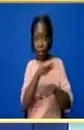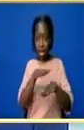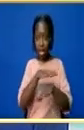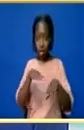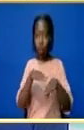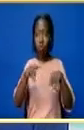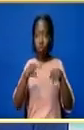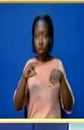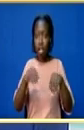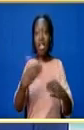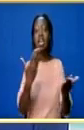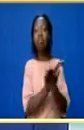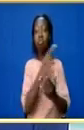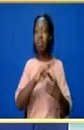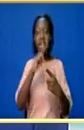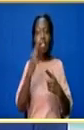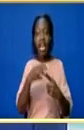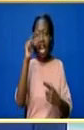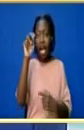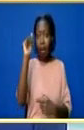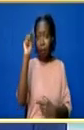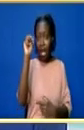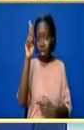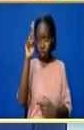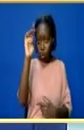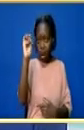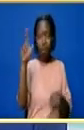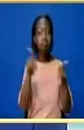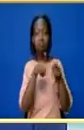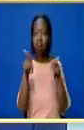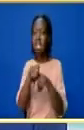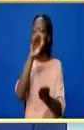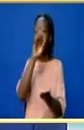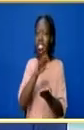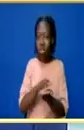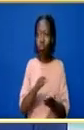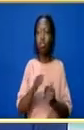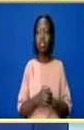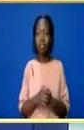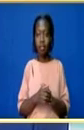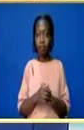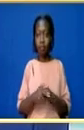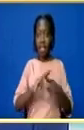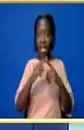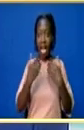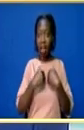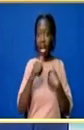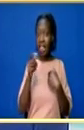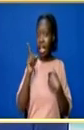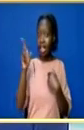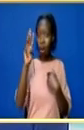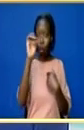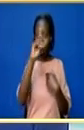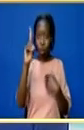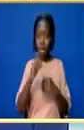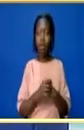don't cultivate down here. No. But you find there is weed growing. Yes, and you, healthy weed. Baby. Very healthy weed. Very fat ones. Because you removed